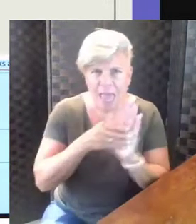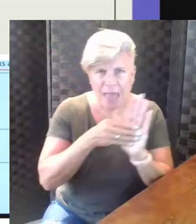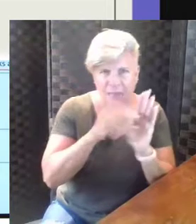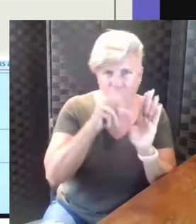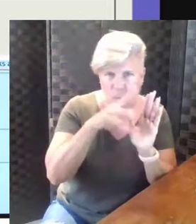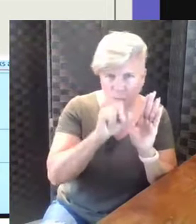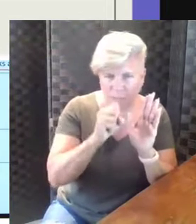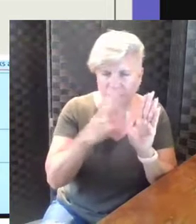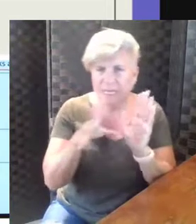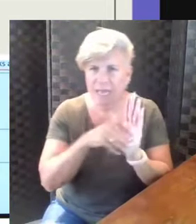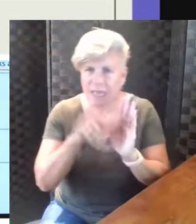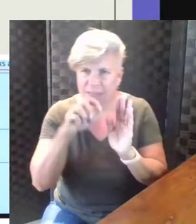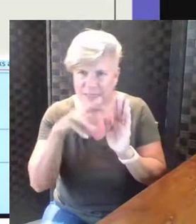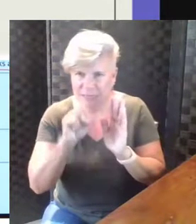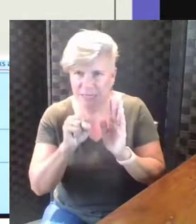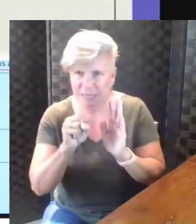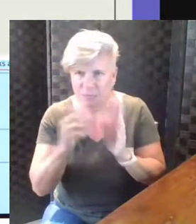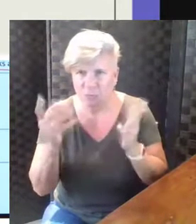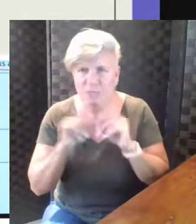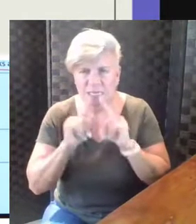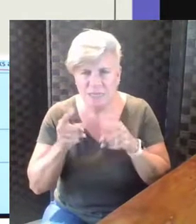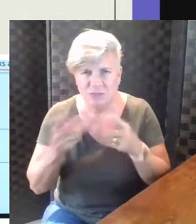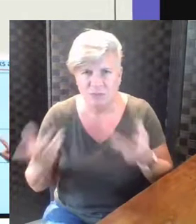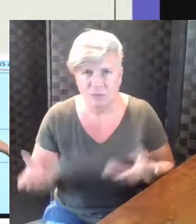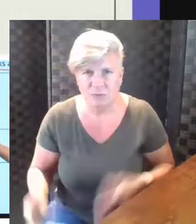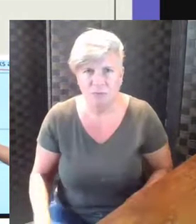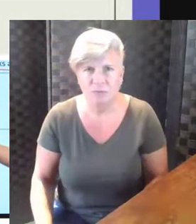all those 10s together.